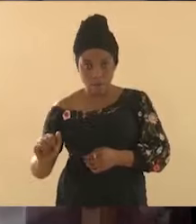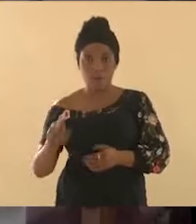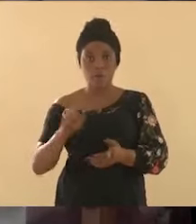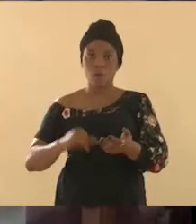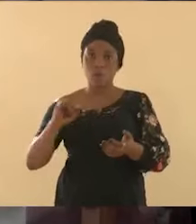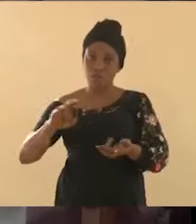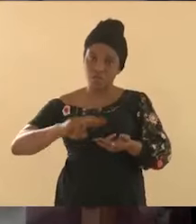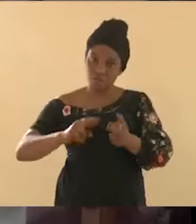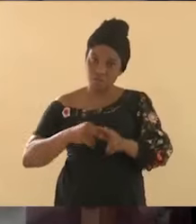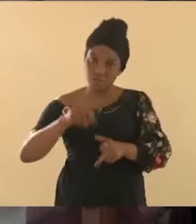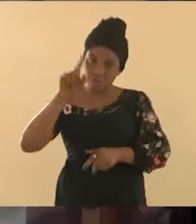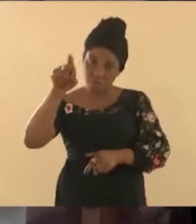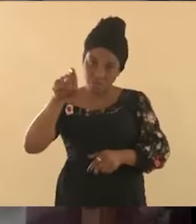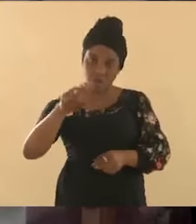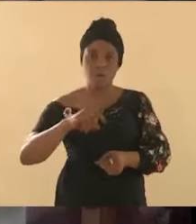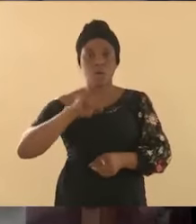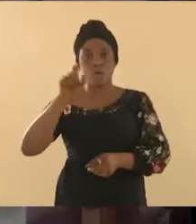relationship?